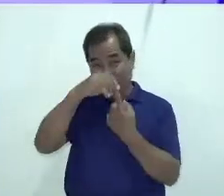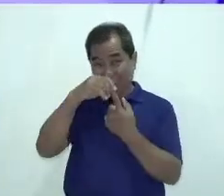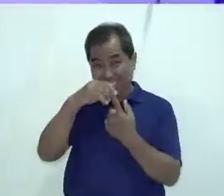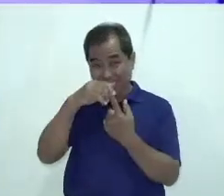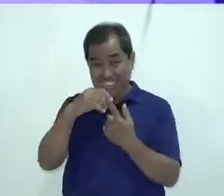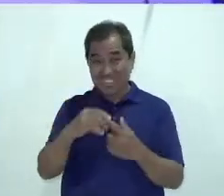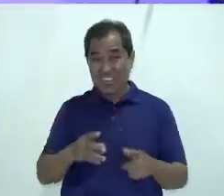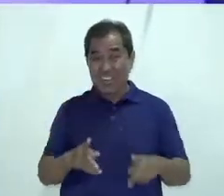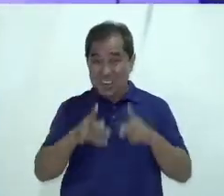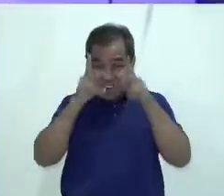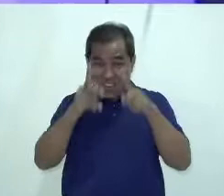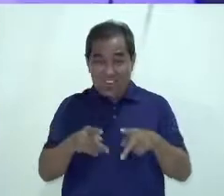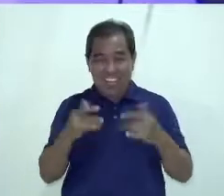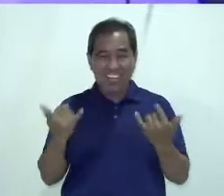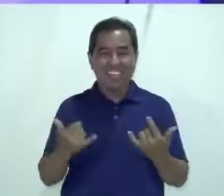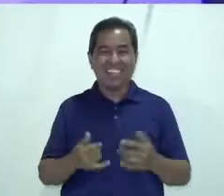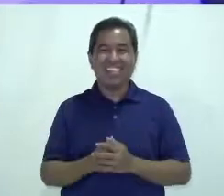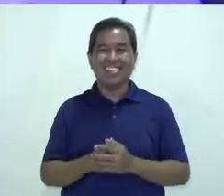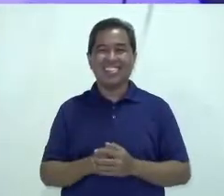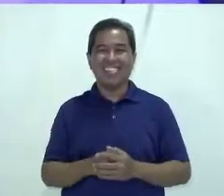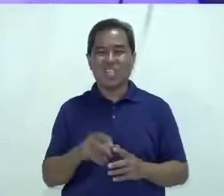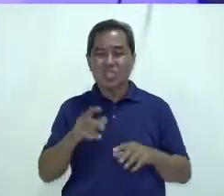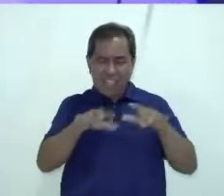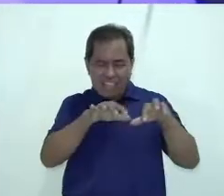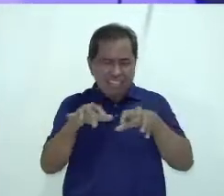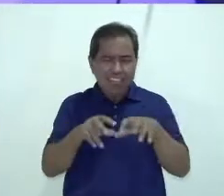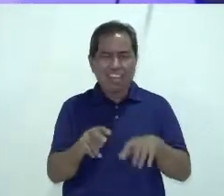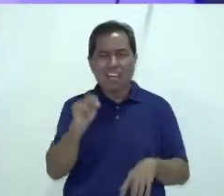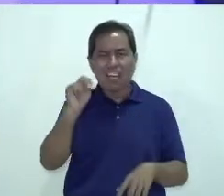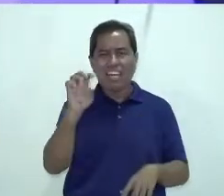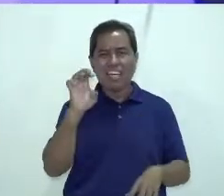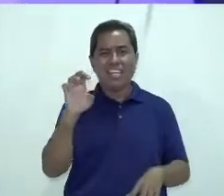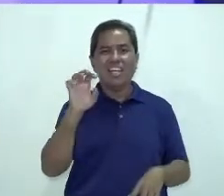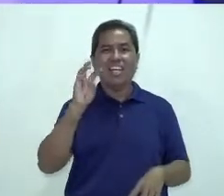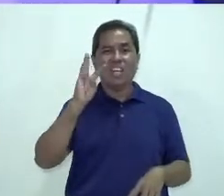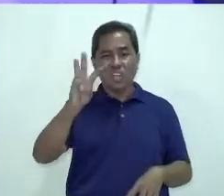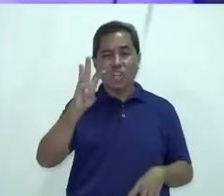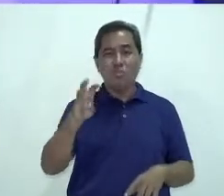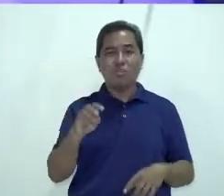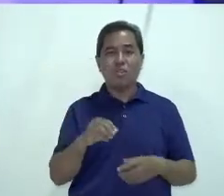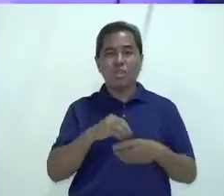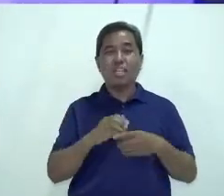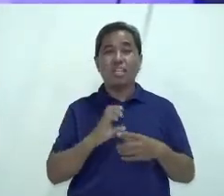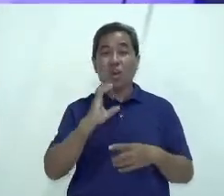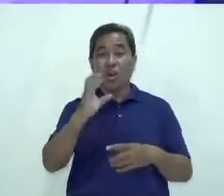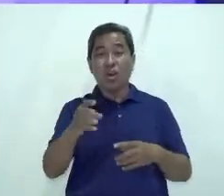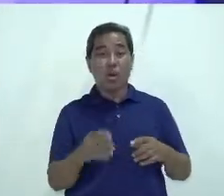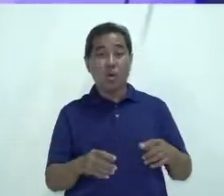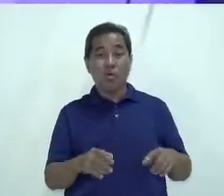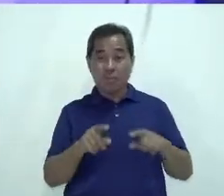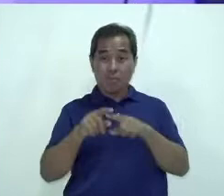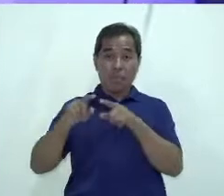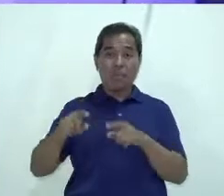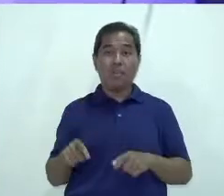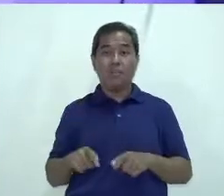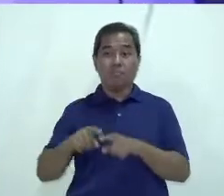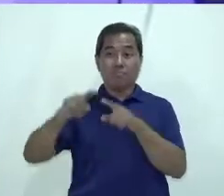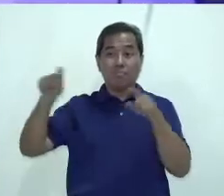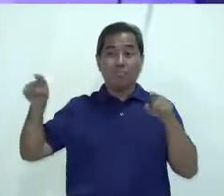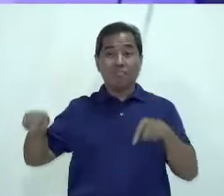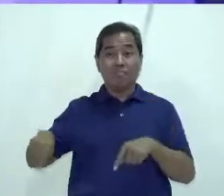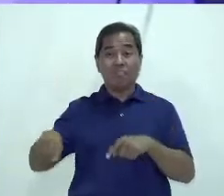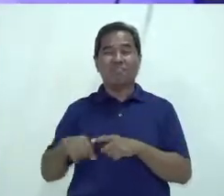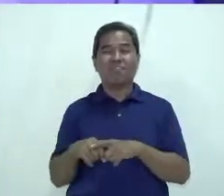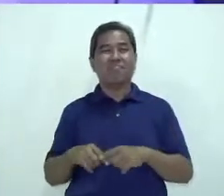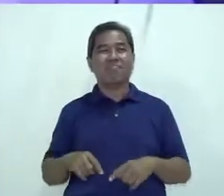know. You can type N-E-W or new in the comment section so that one of our engagement team will connect with you. But if you're